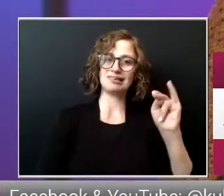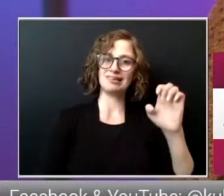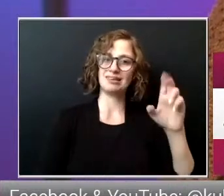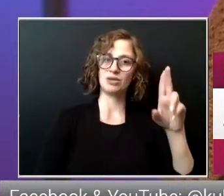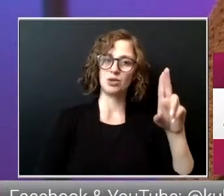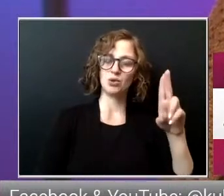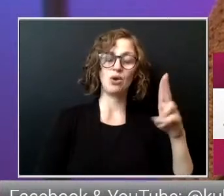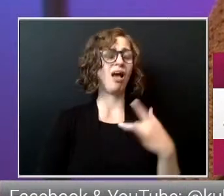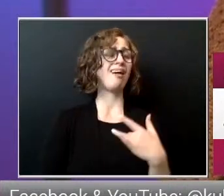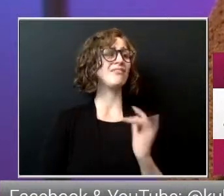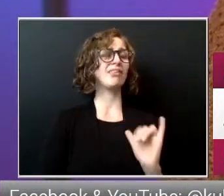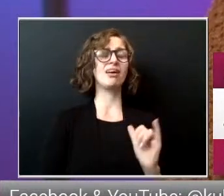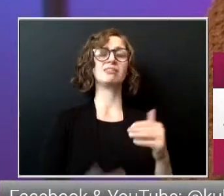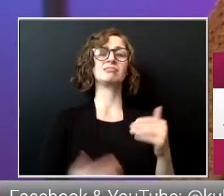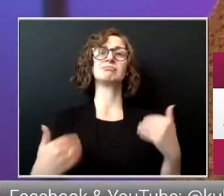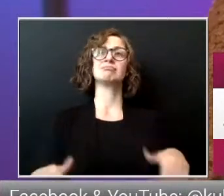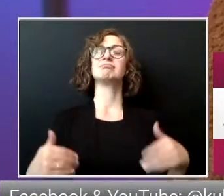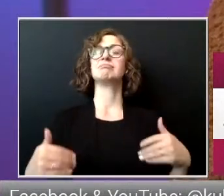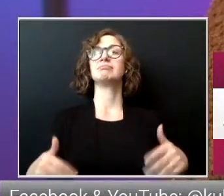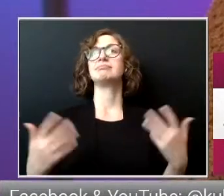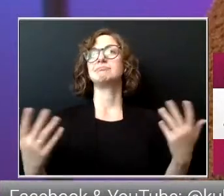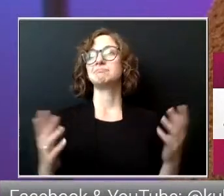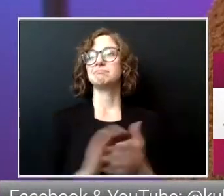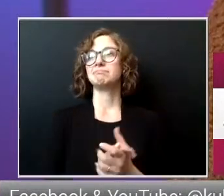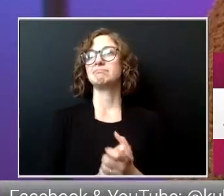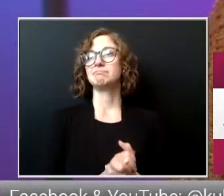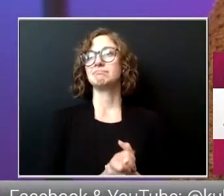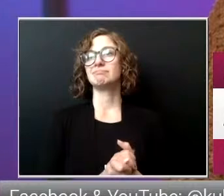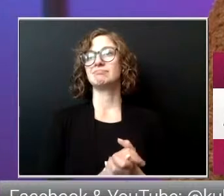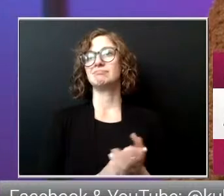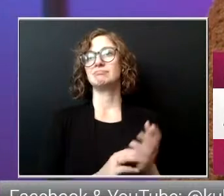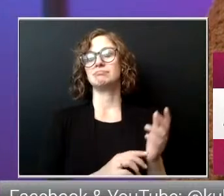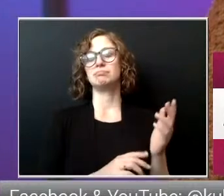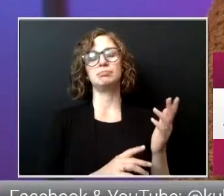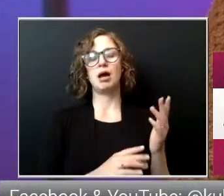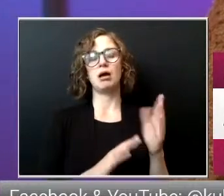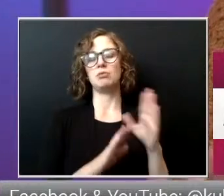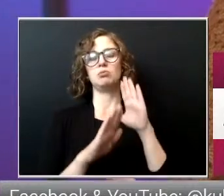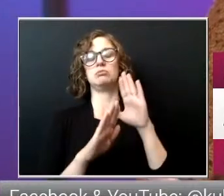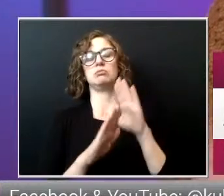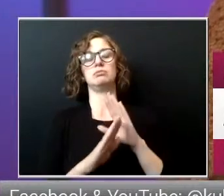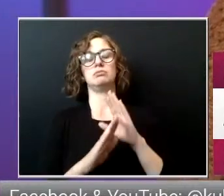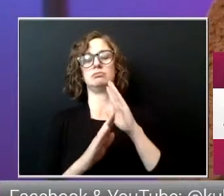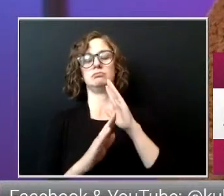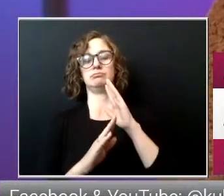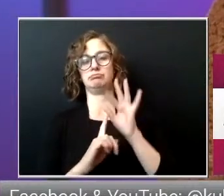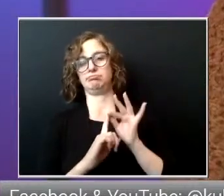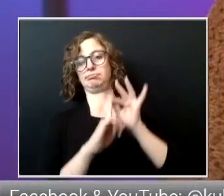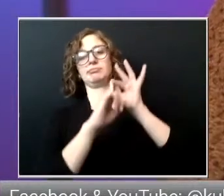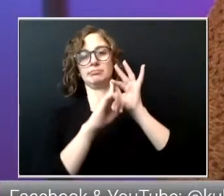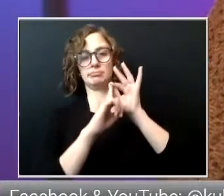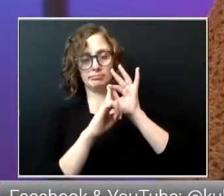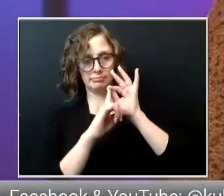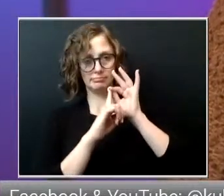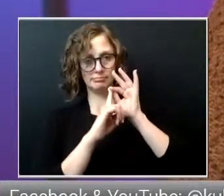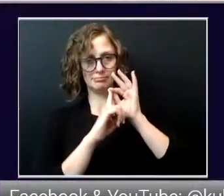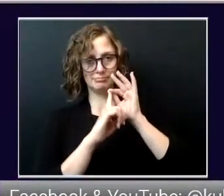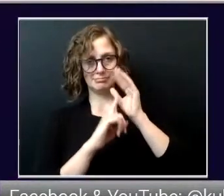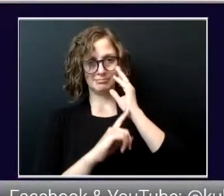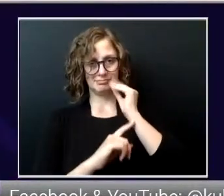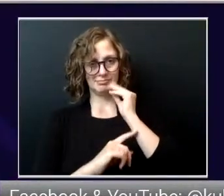such a exceptional experience. You know, like just I don't know, make yourself aware